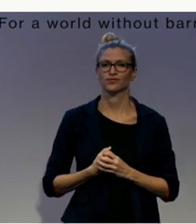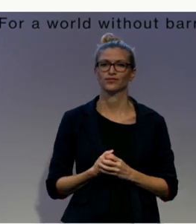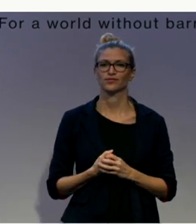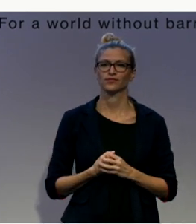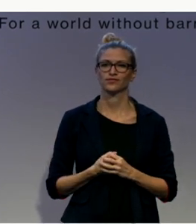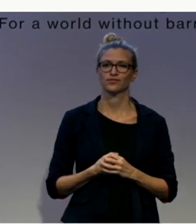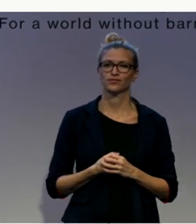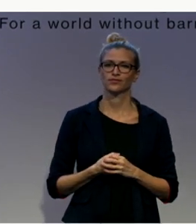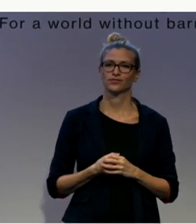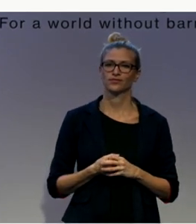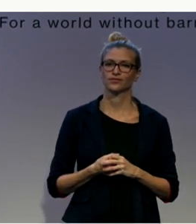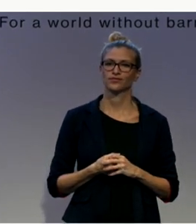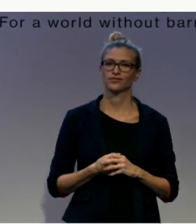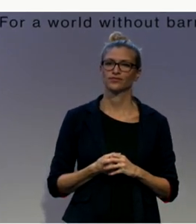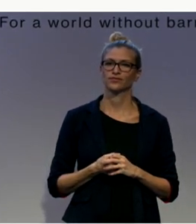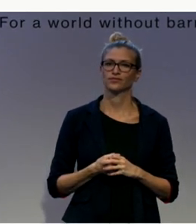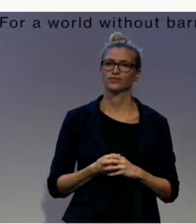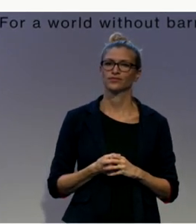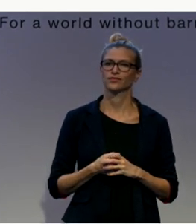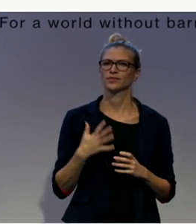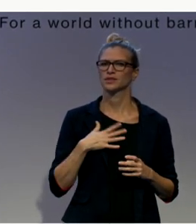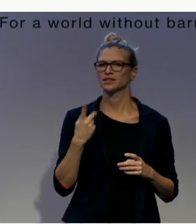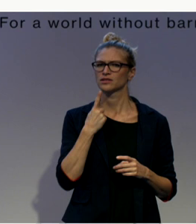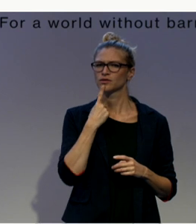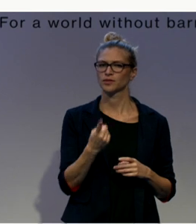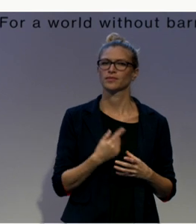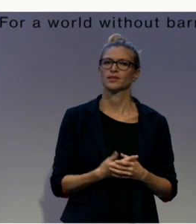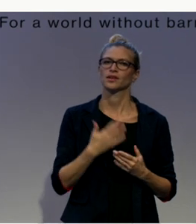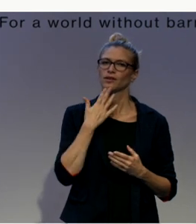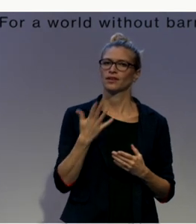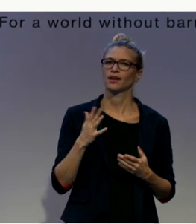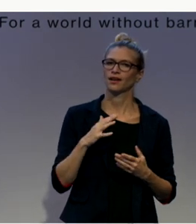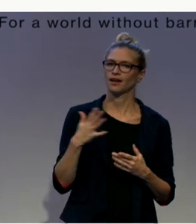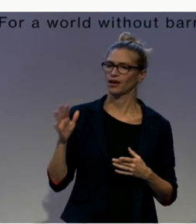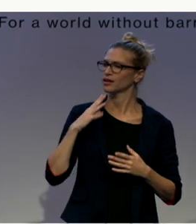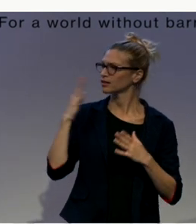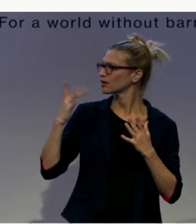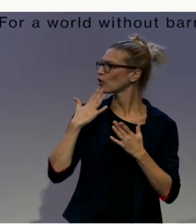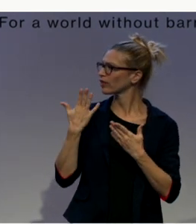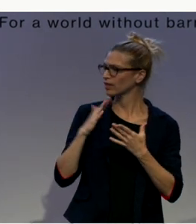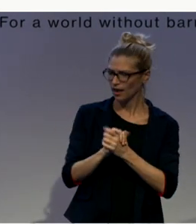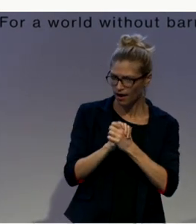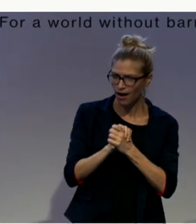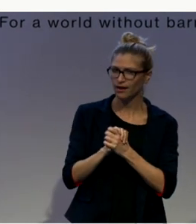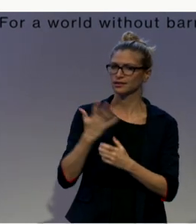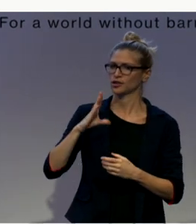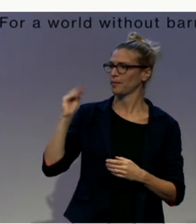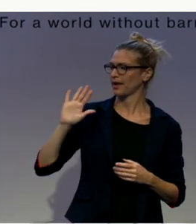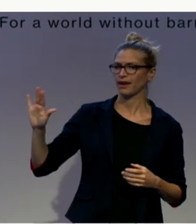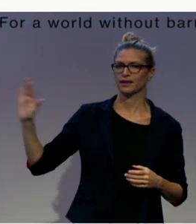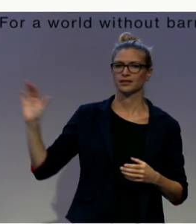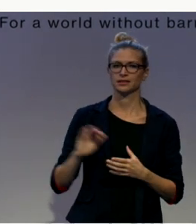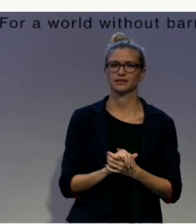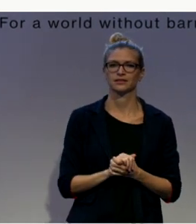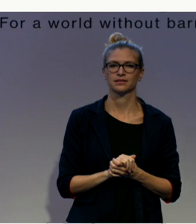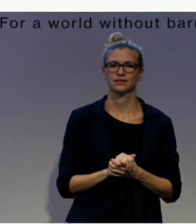like to promote the PASS. Good luck with the promotion. And your background is great in terms of